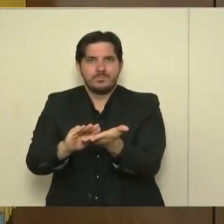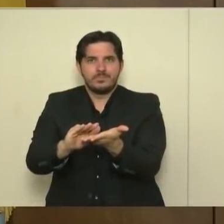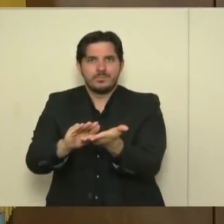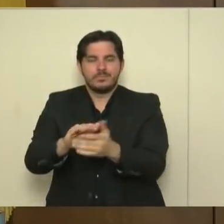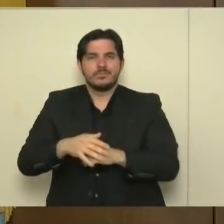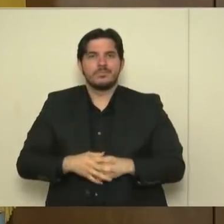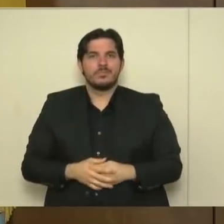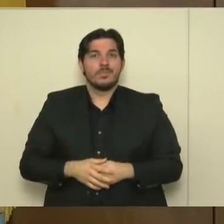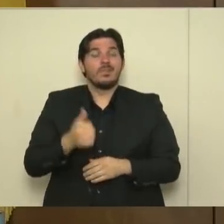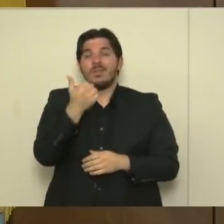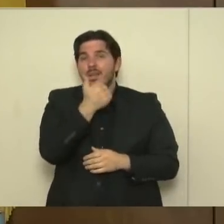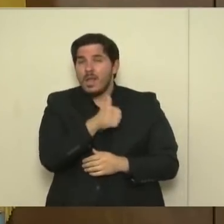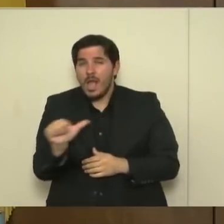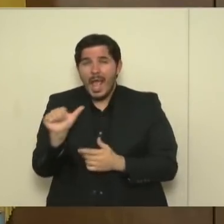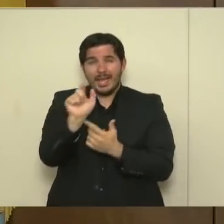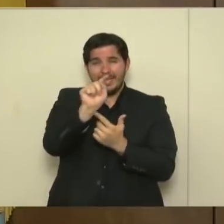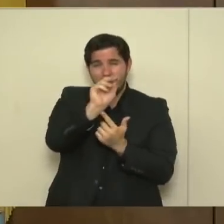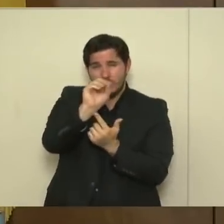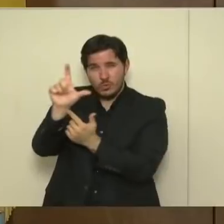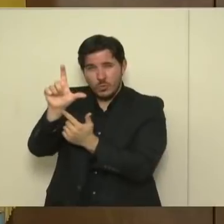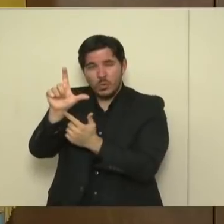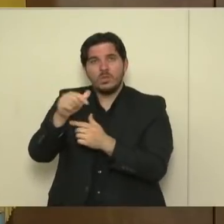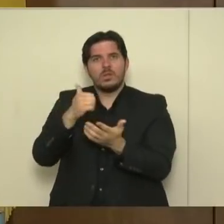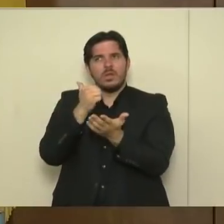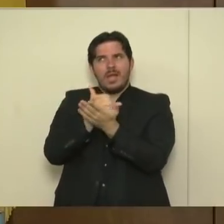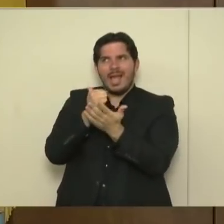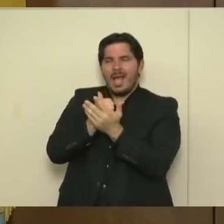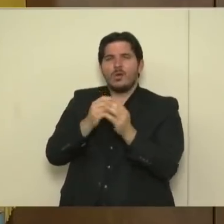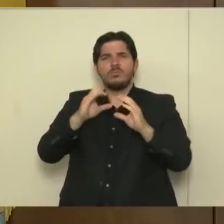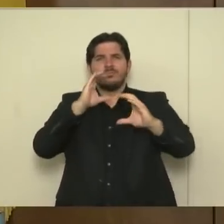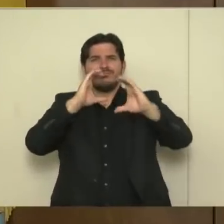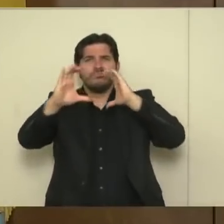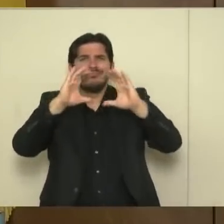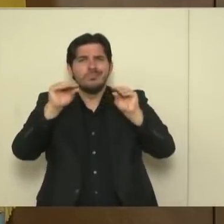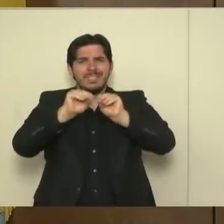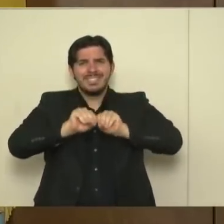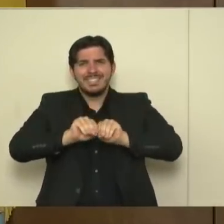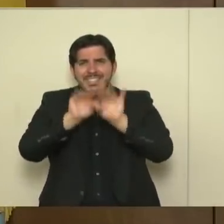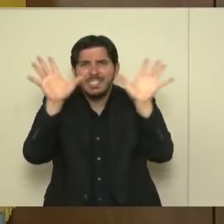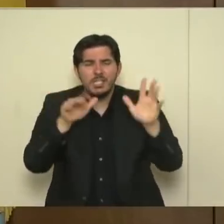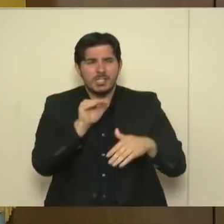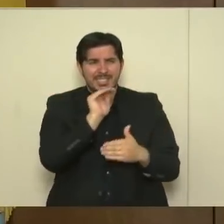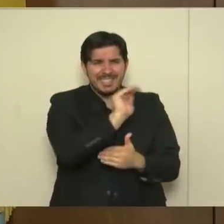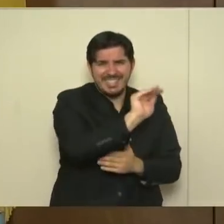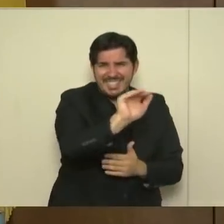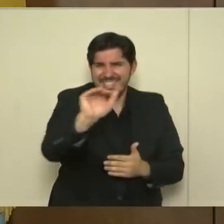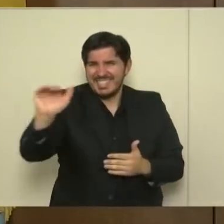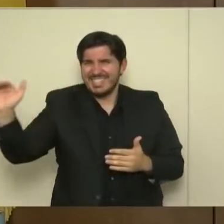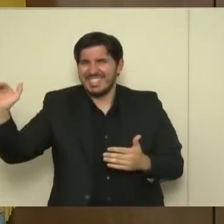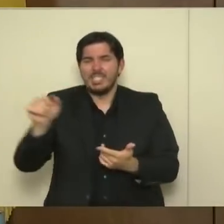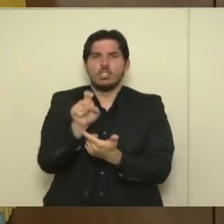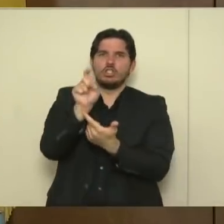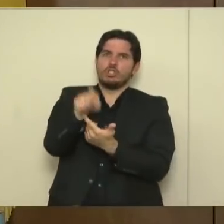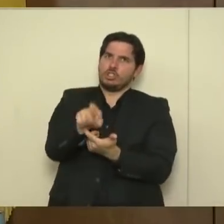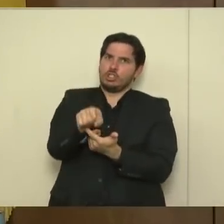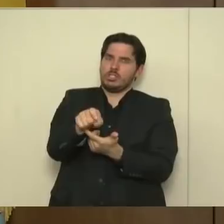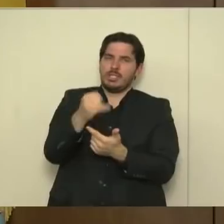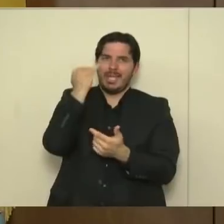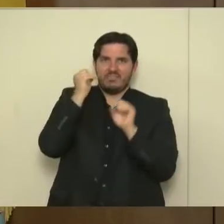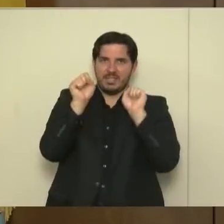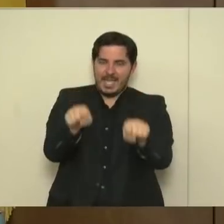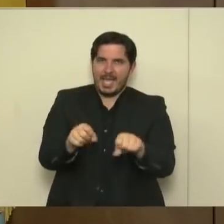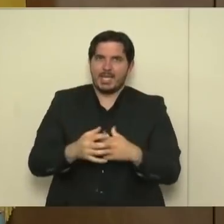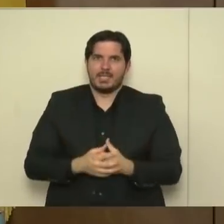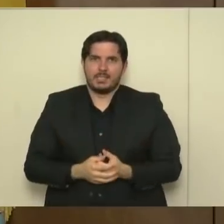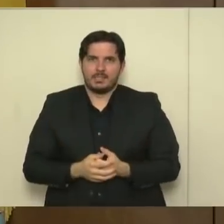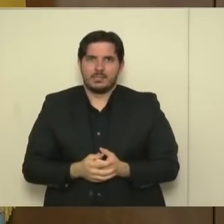as we can launch any successful tool, we should. We have not talked about recommending whether that should be one of the